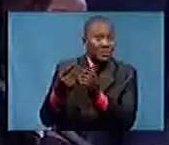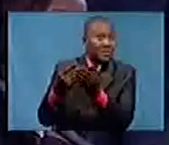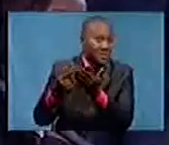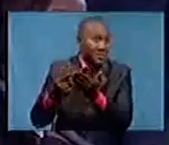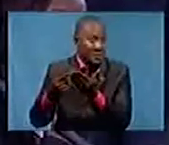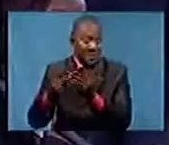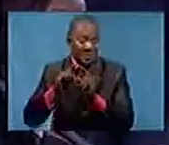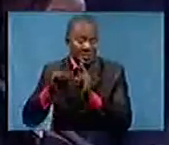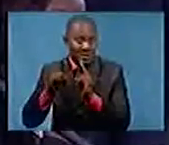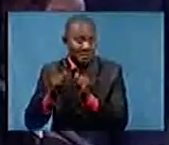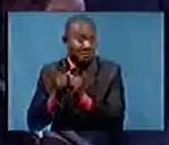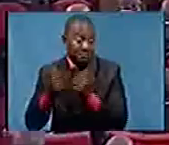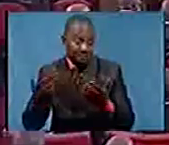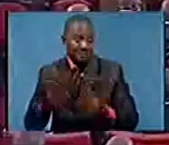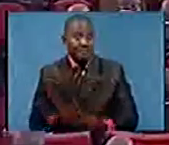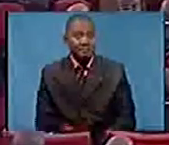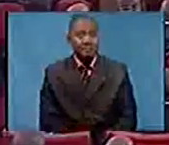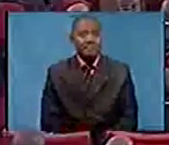We will talk anyway, to him.